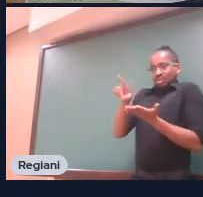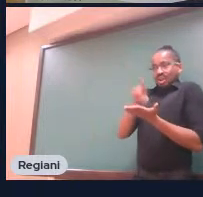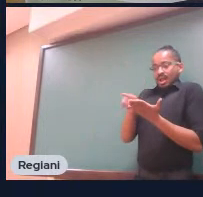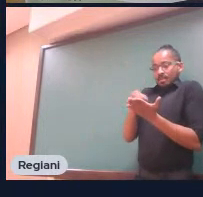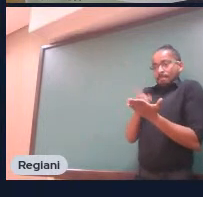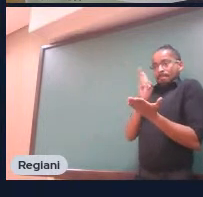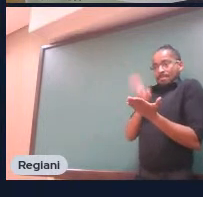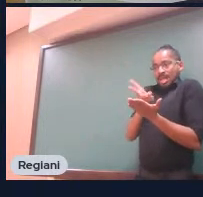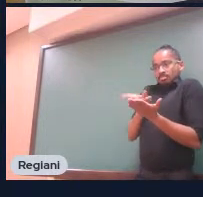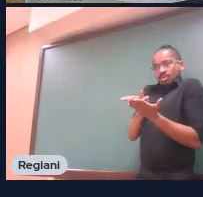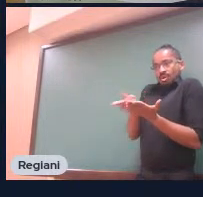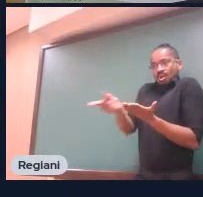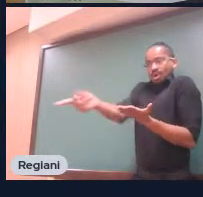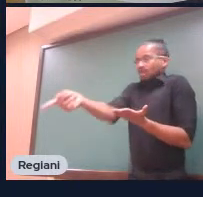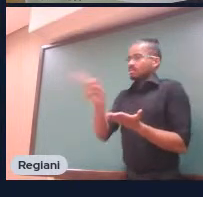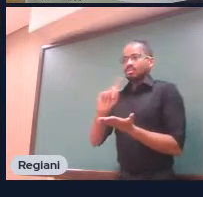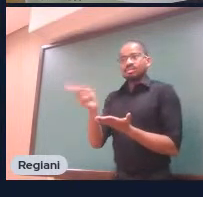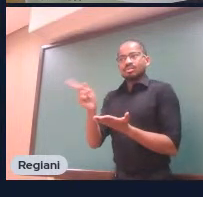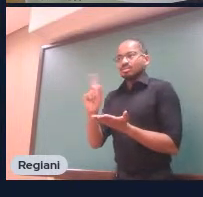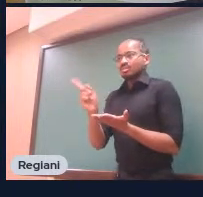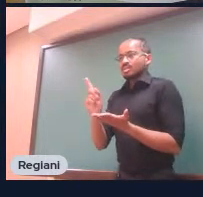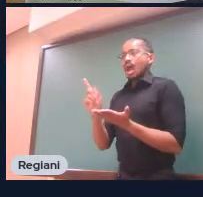It had been actually already proposed,